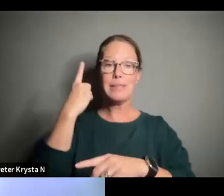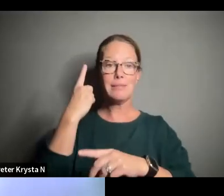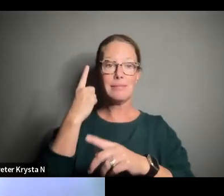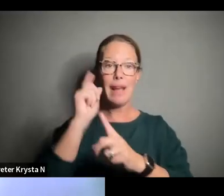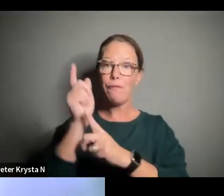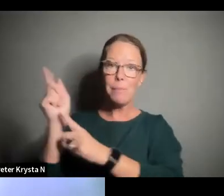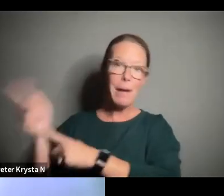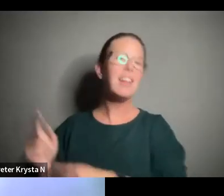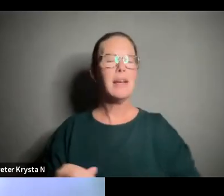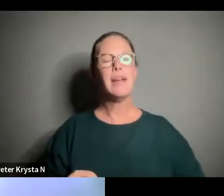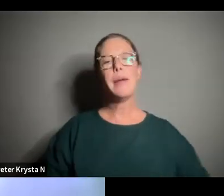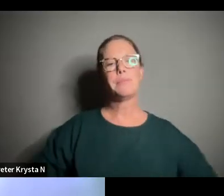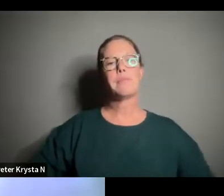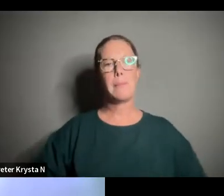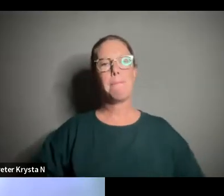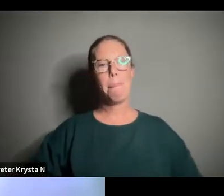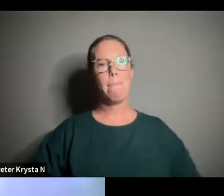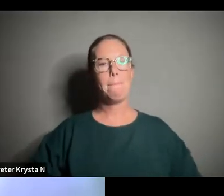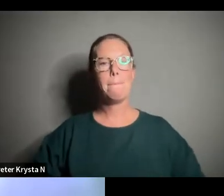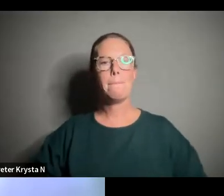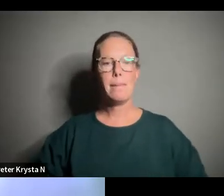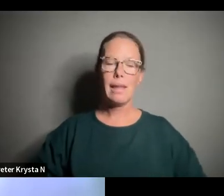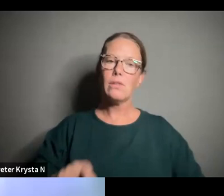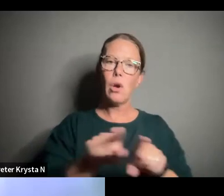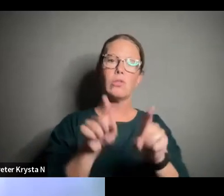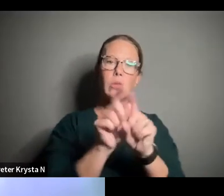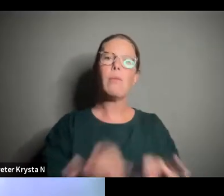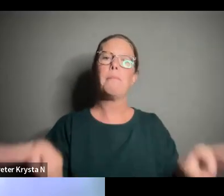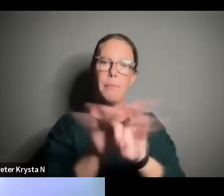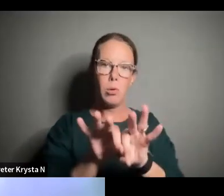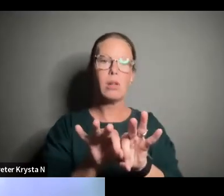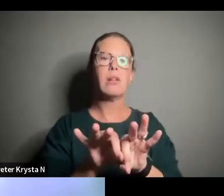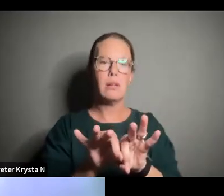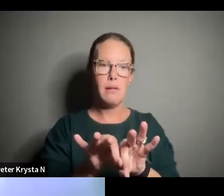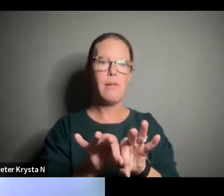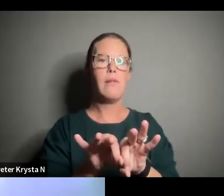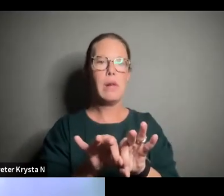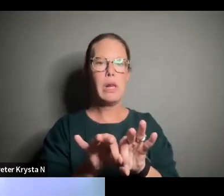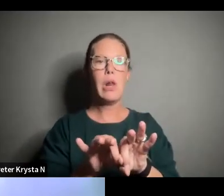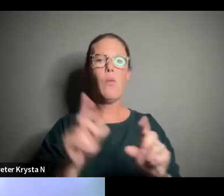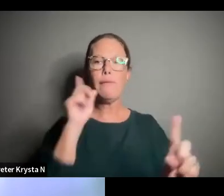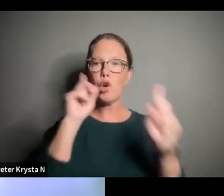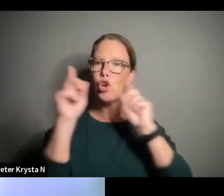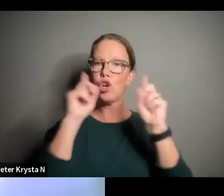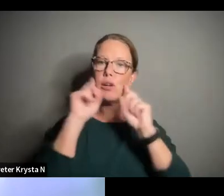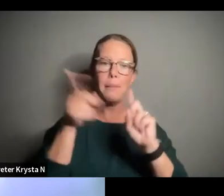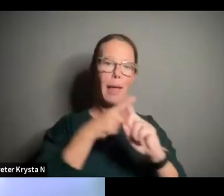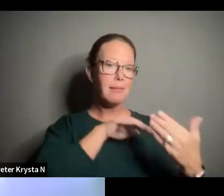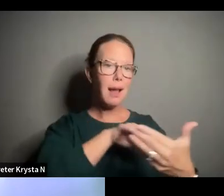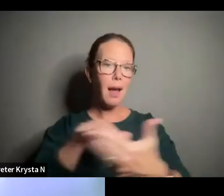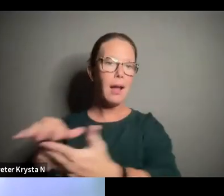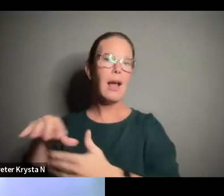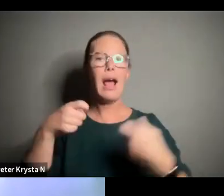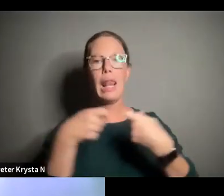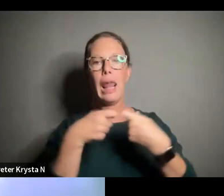the other point that I think is so important with this. And we've all heard about a lot of these studies coming out about electrical